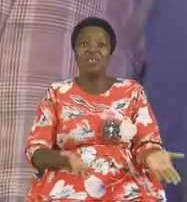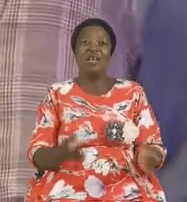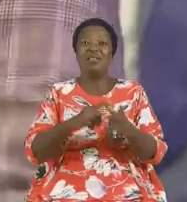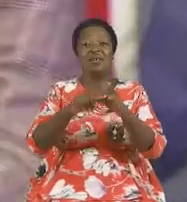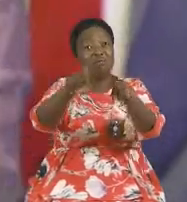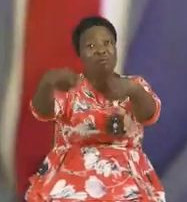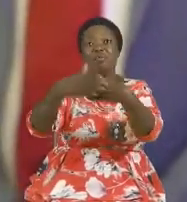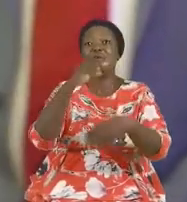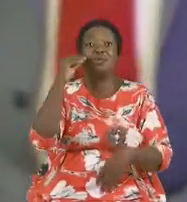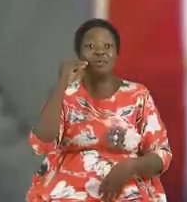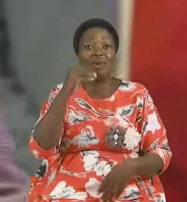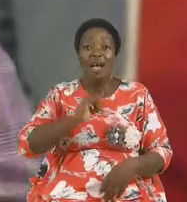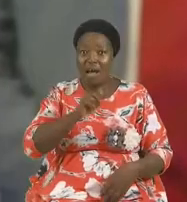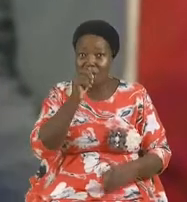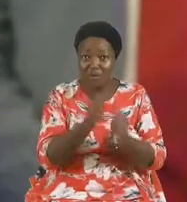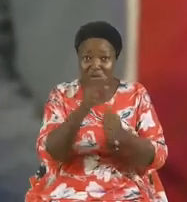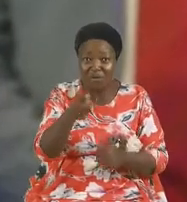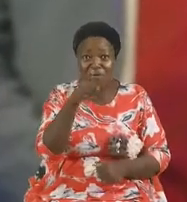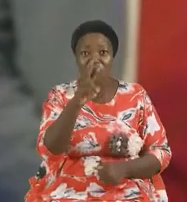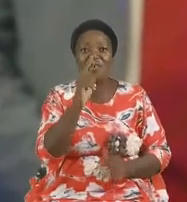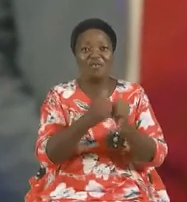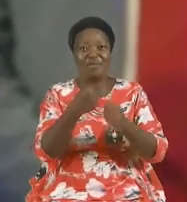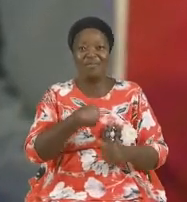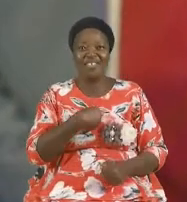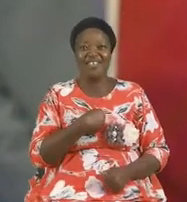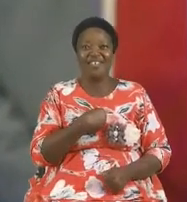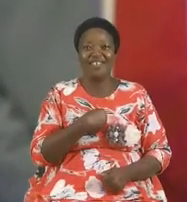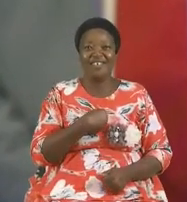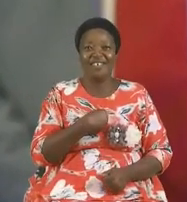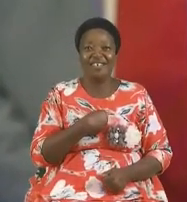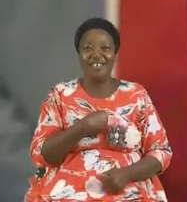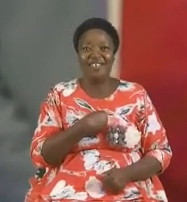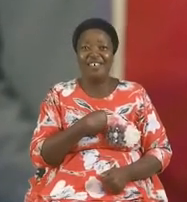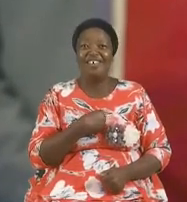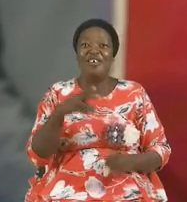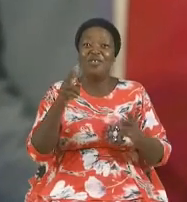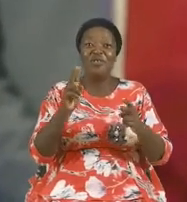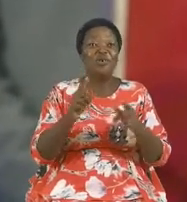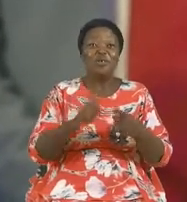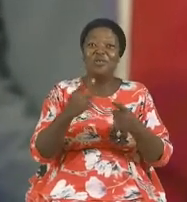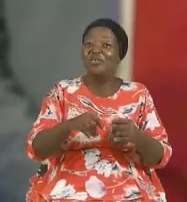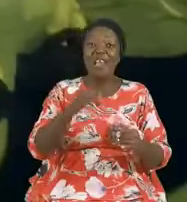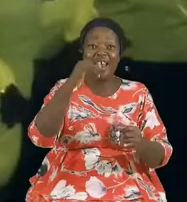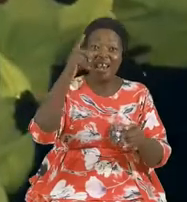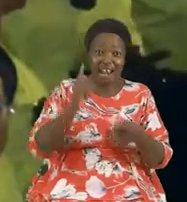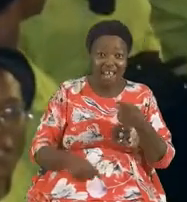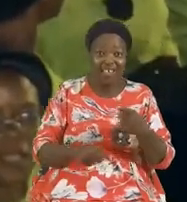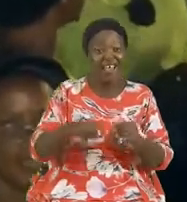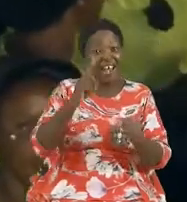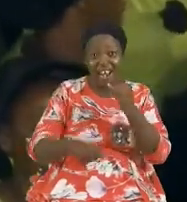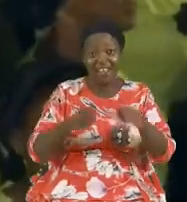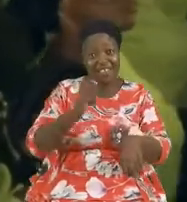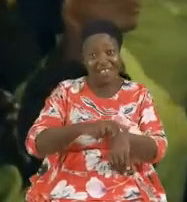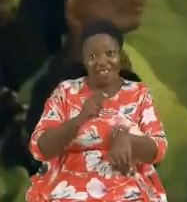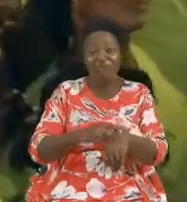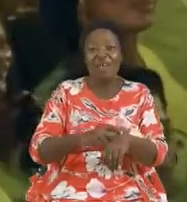waiting here and then you have gone. I'm with you, you are with me. Till the